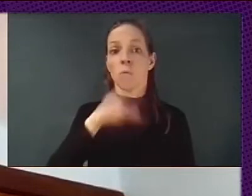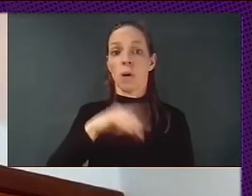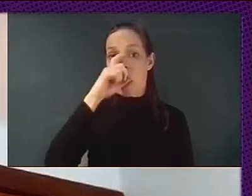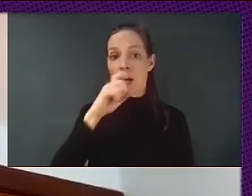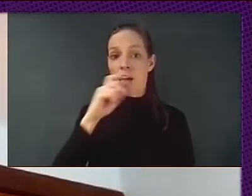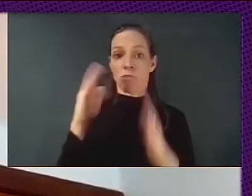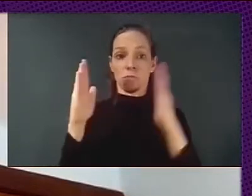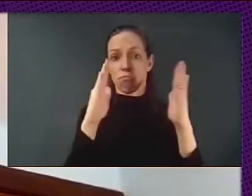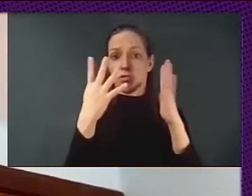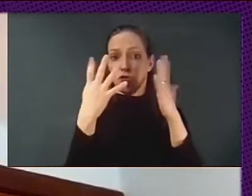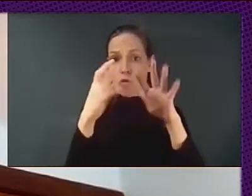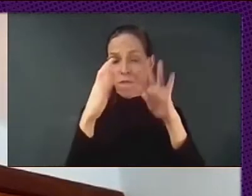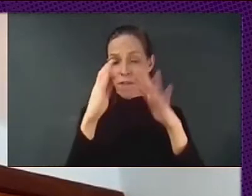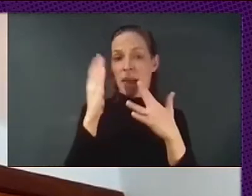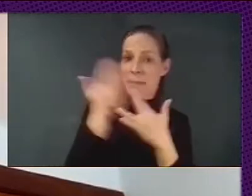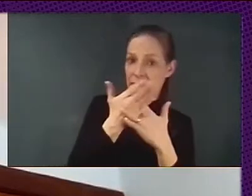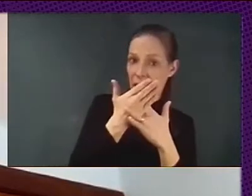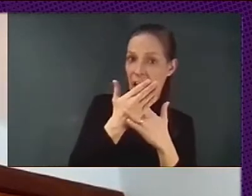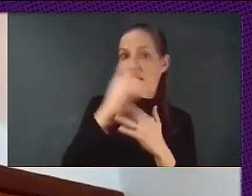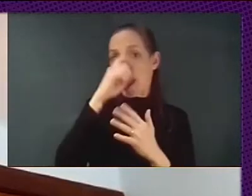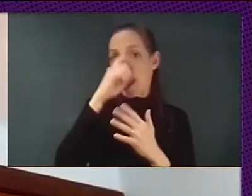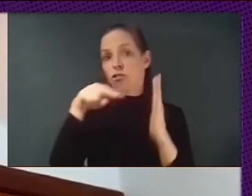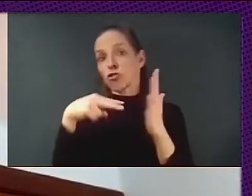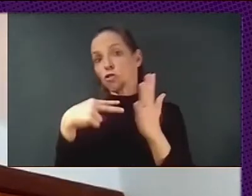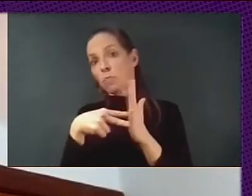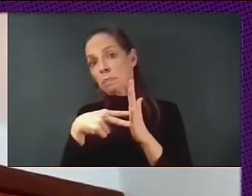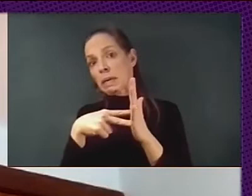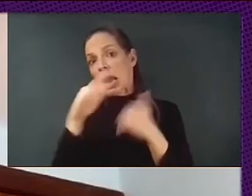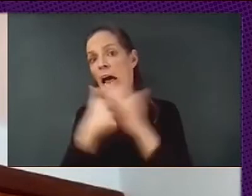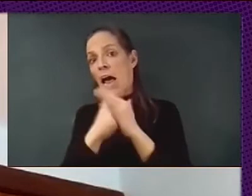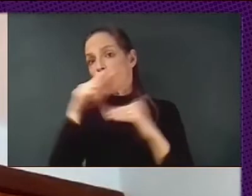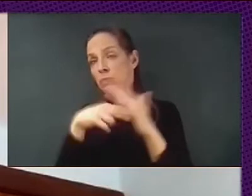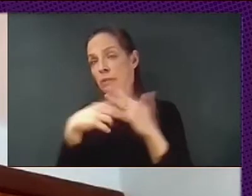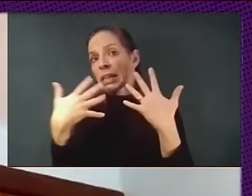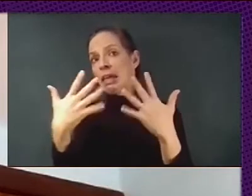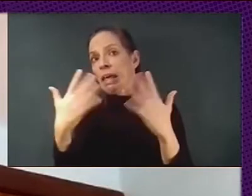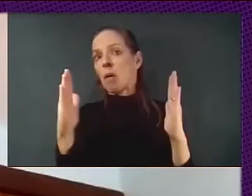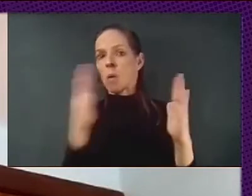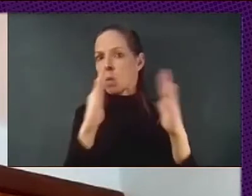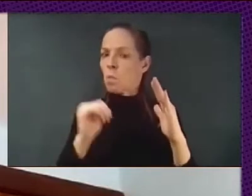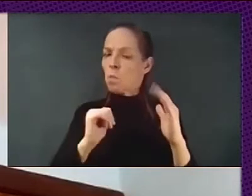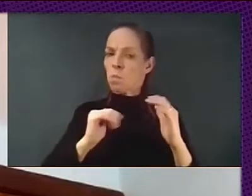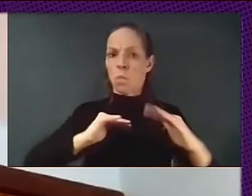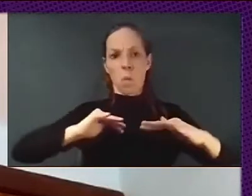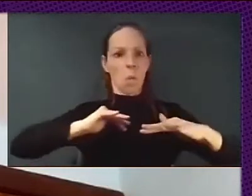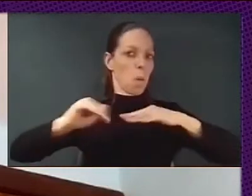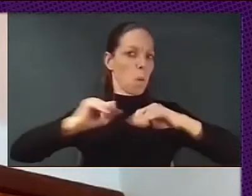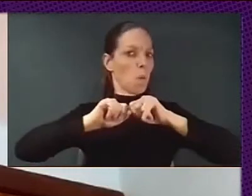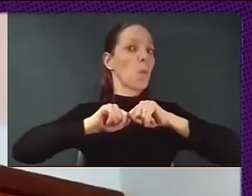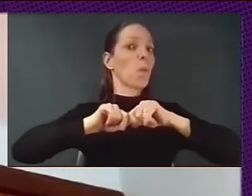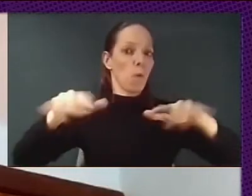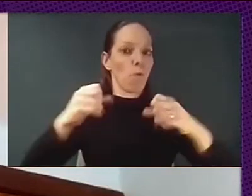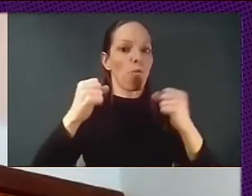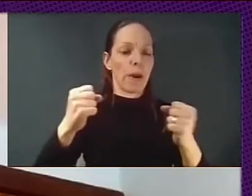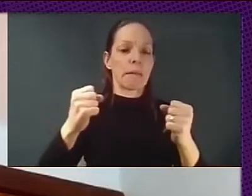2000s, but then it just kind of got drowned out. And really what wound up coming into the conversation was, algorithmic